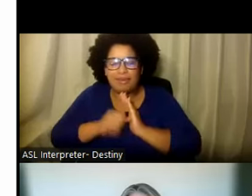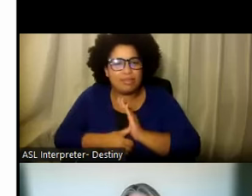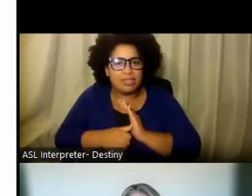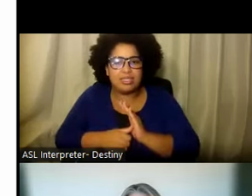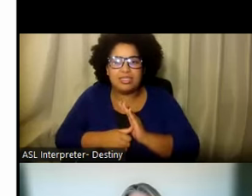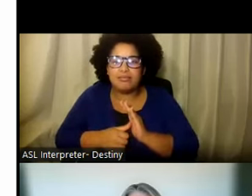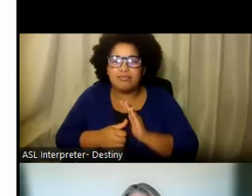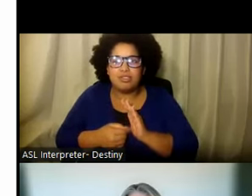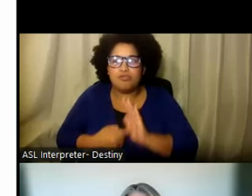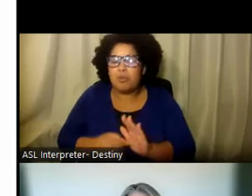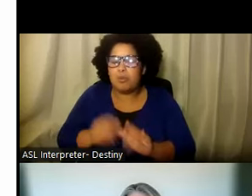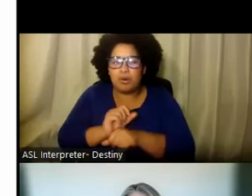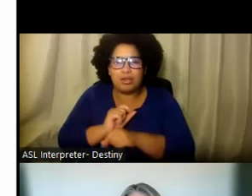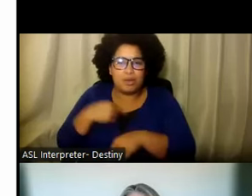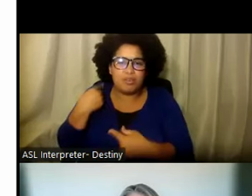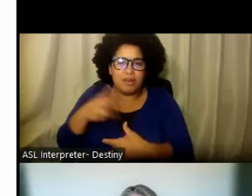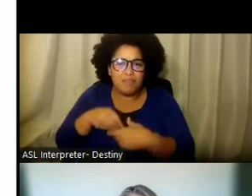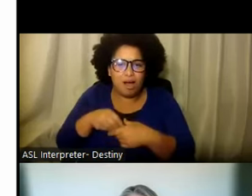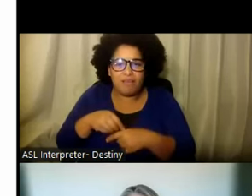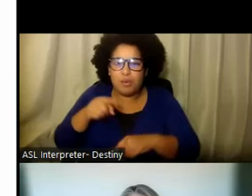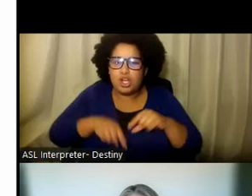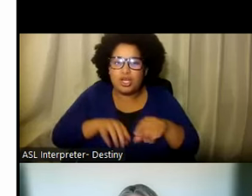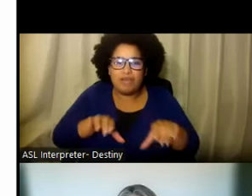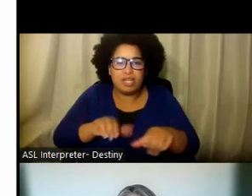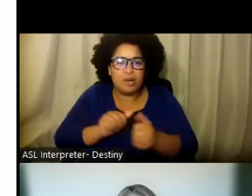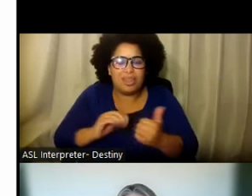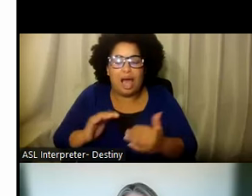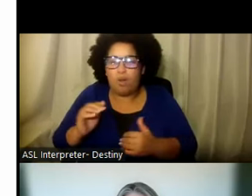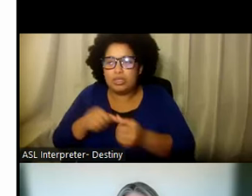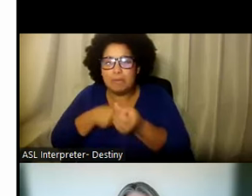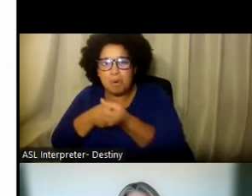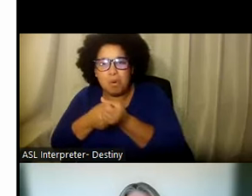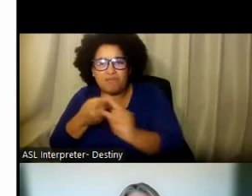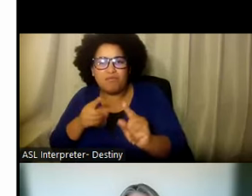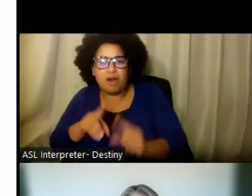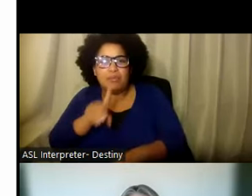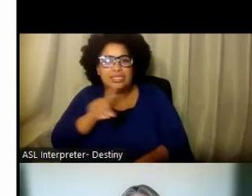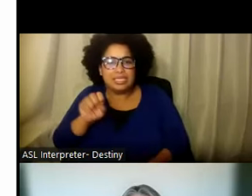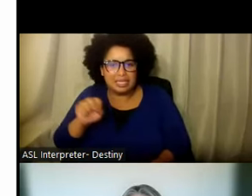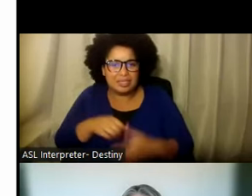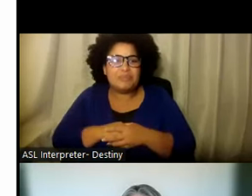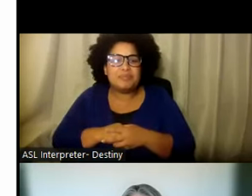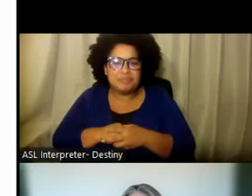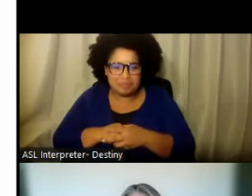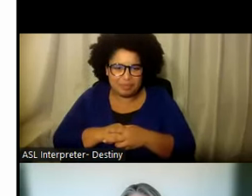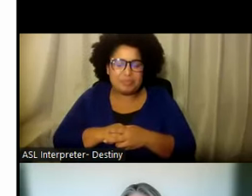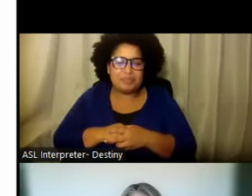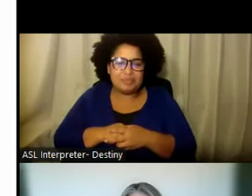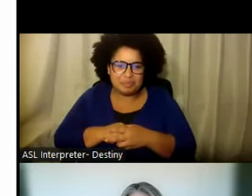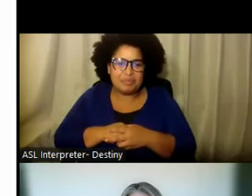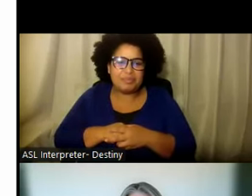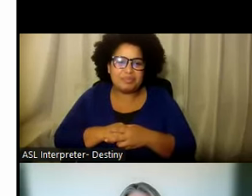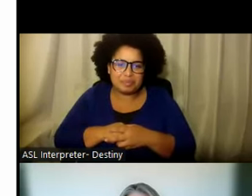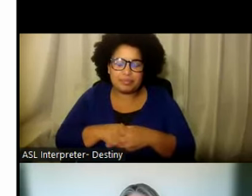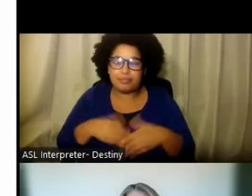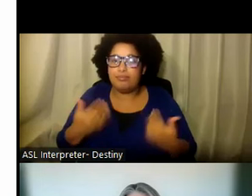work that we've done. And we could not have done it without the support of the Department of Developmental Services. And like you said, so